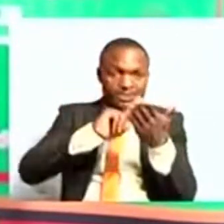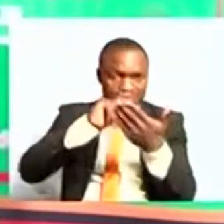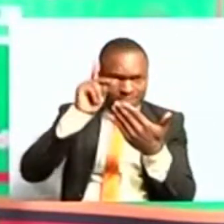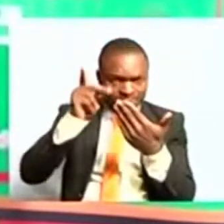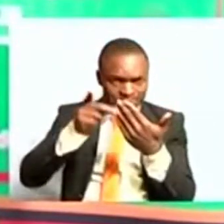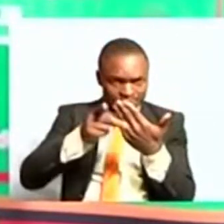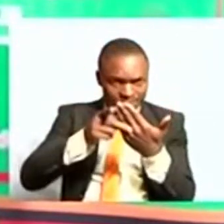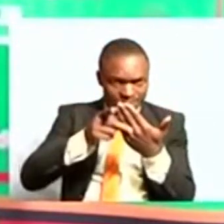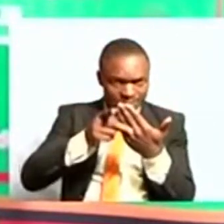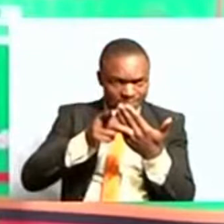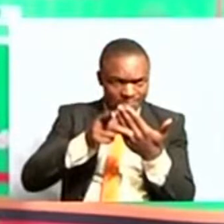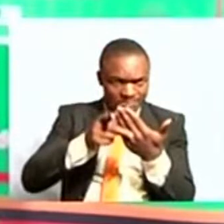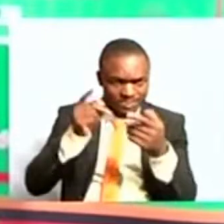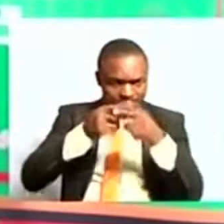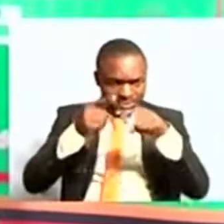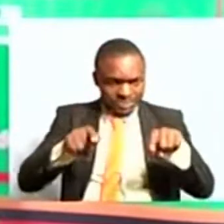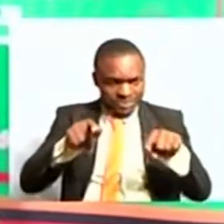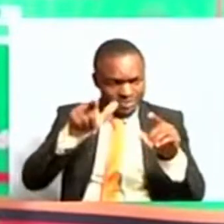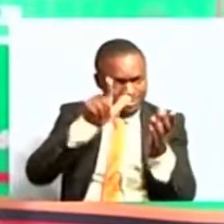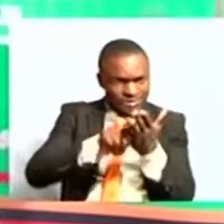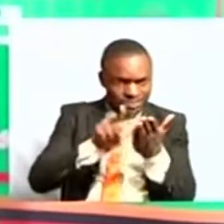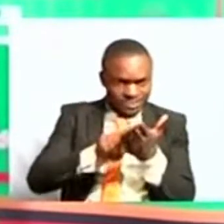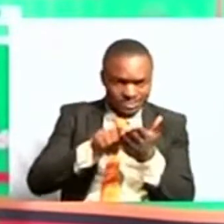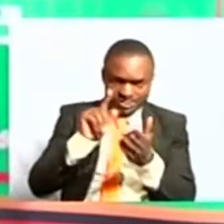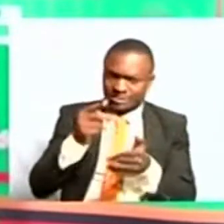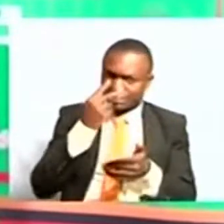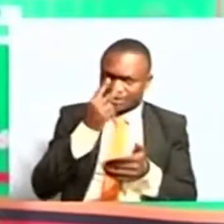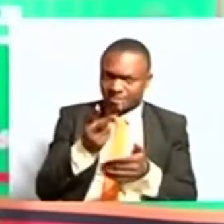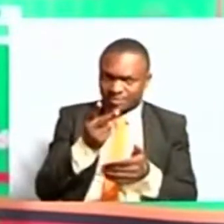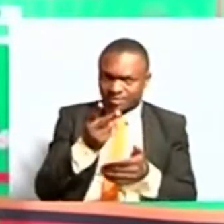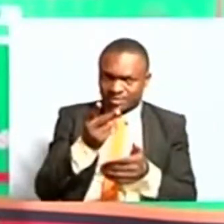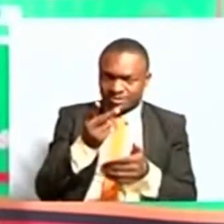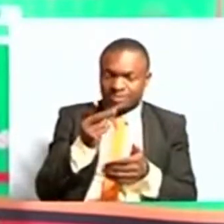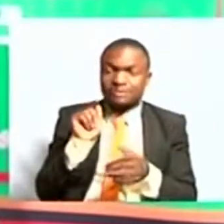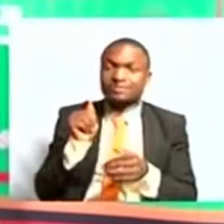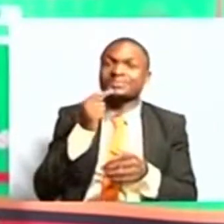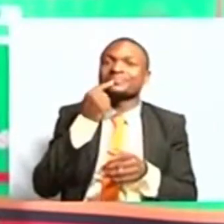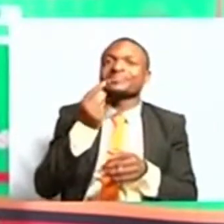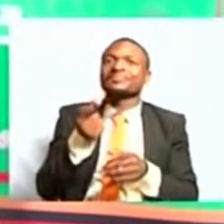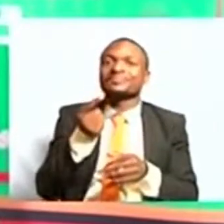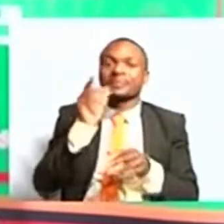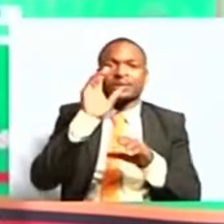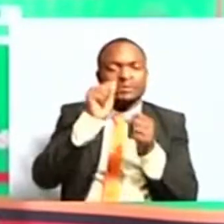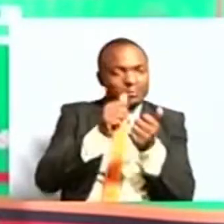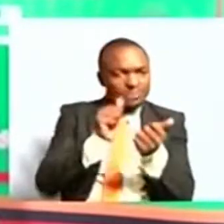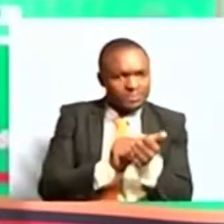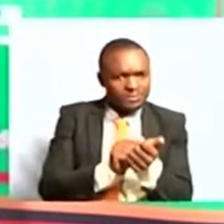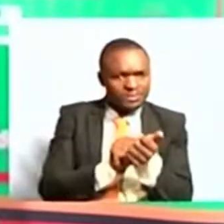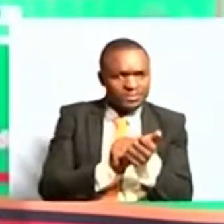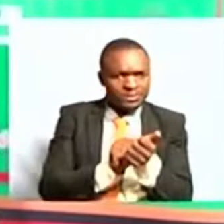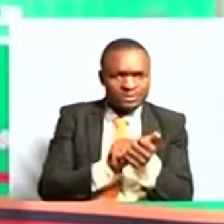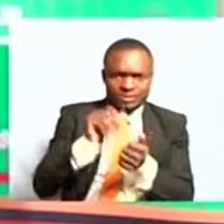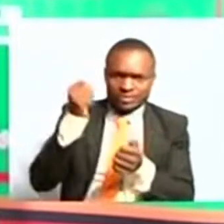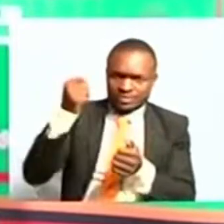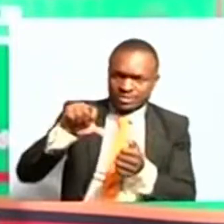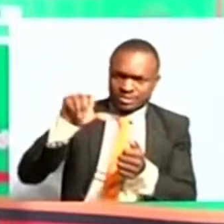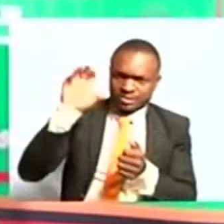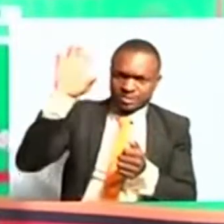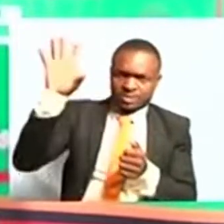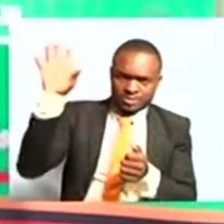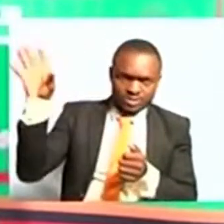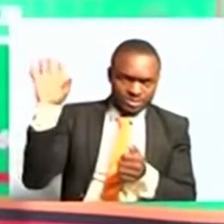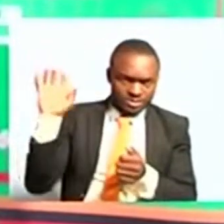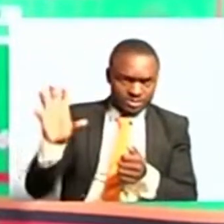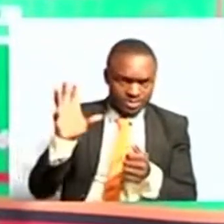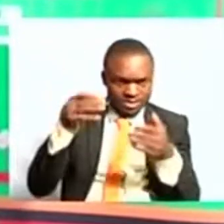place in Lusaka, I think I take also note that you did mention about in the 10 provinces. Have you taken